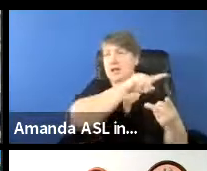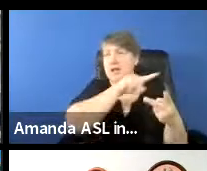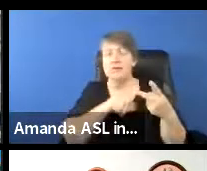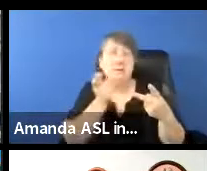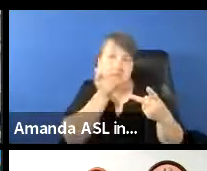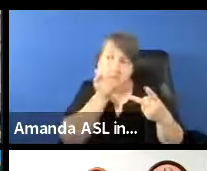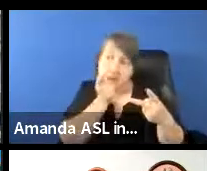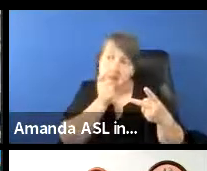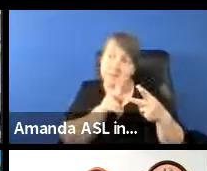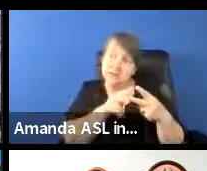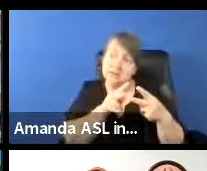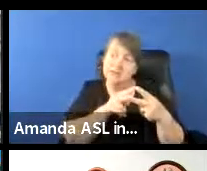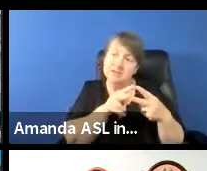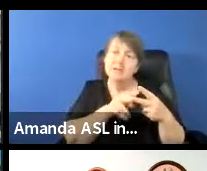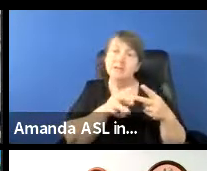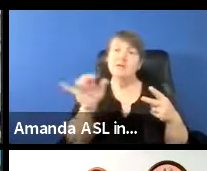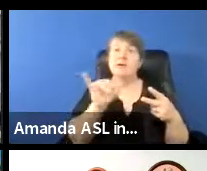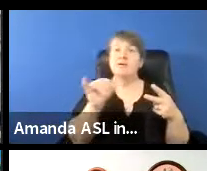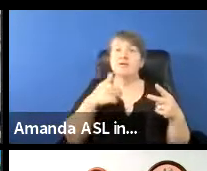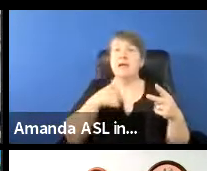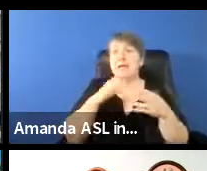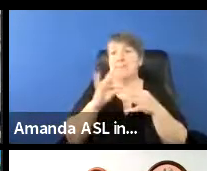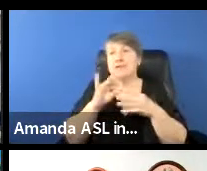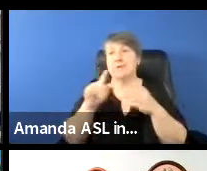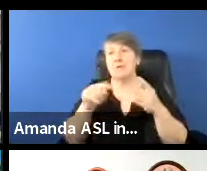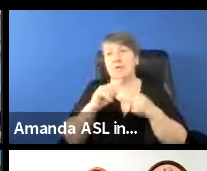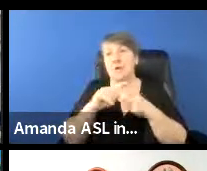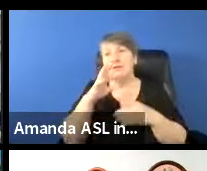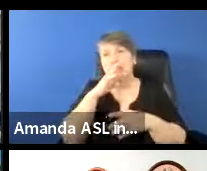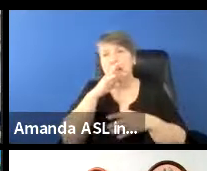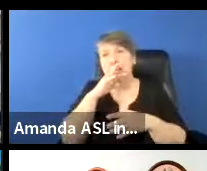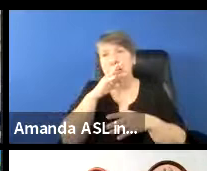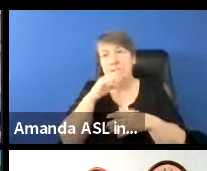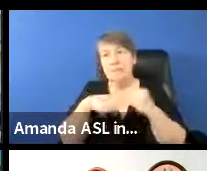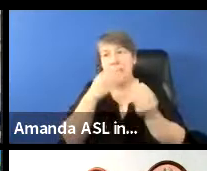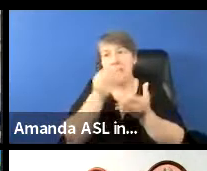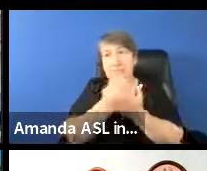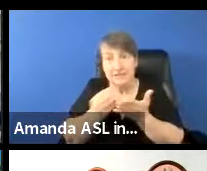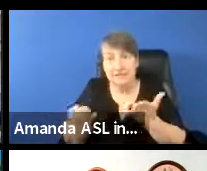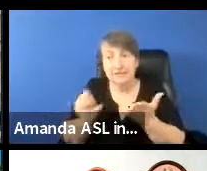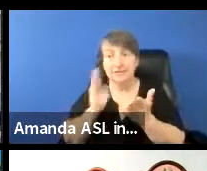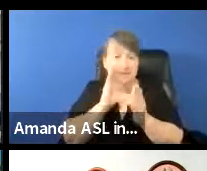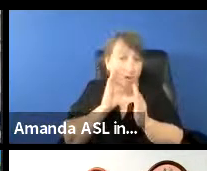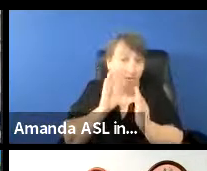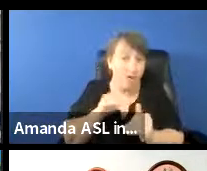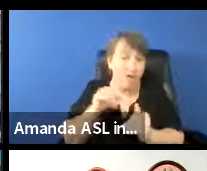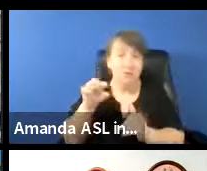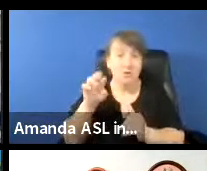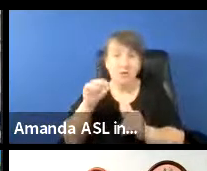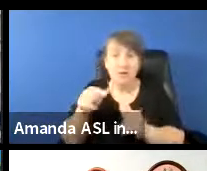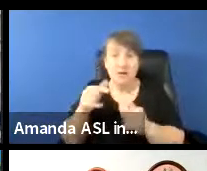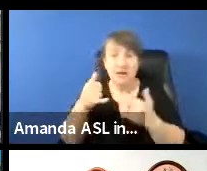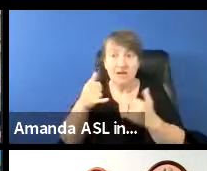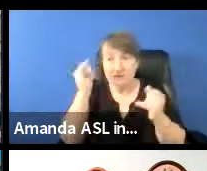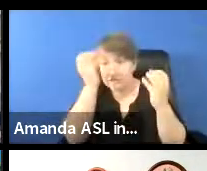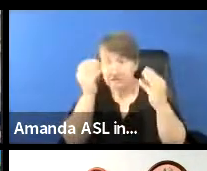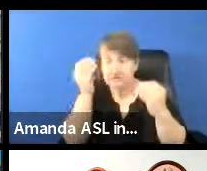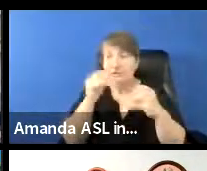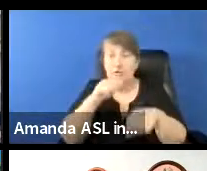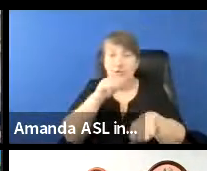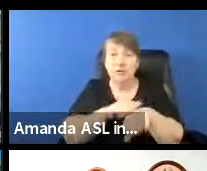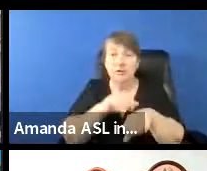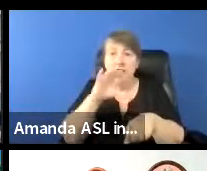salmon. Also, I would mention that when we're talking materials, I hope, Greg, we're still considering